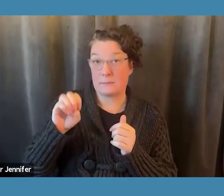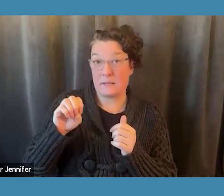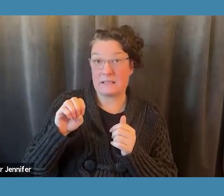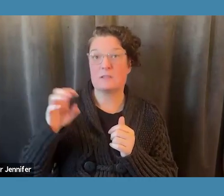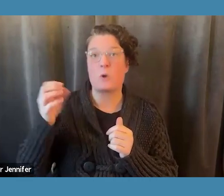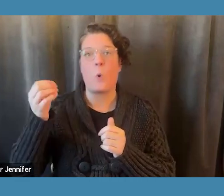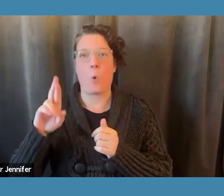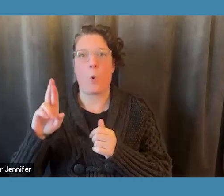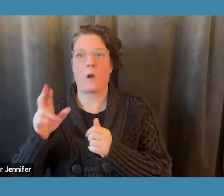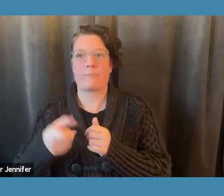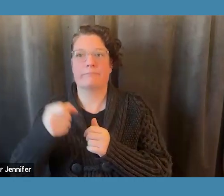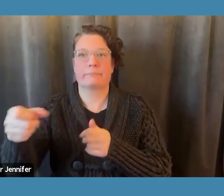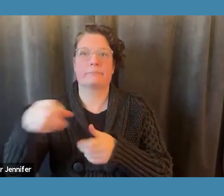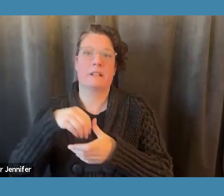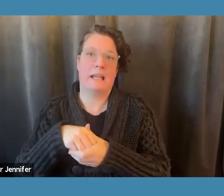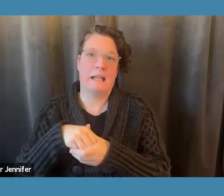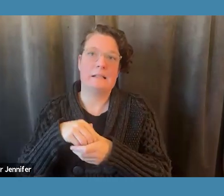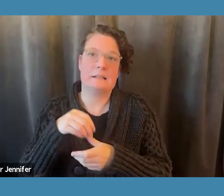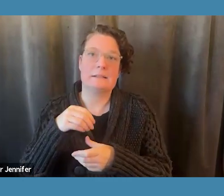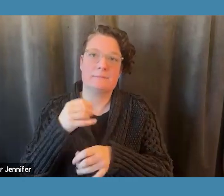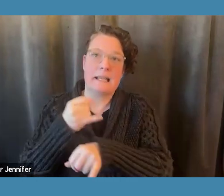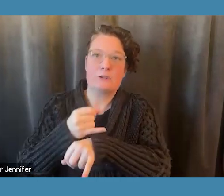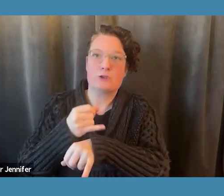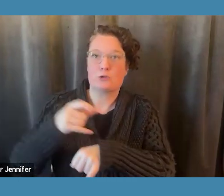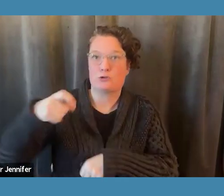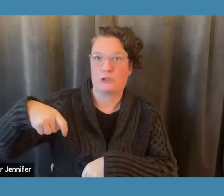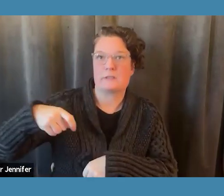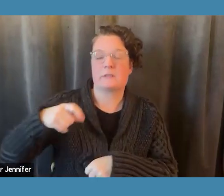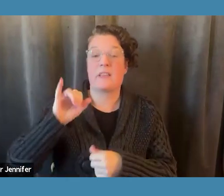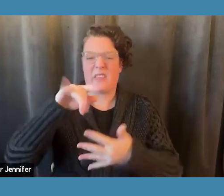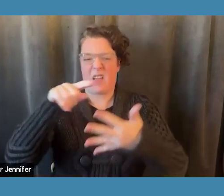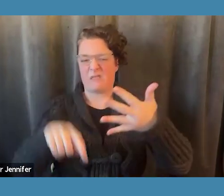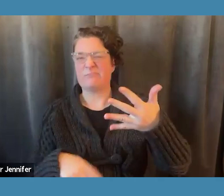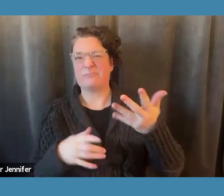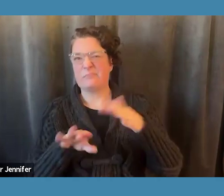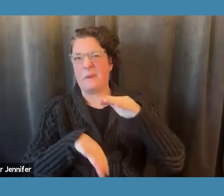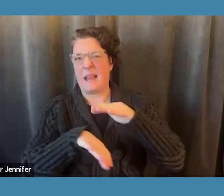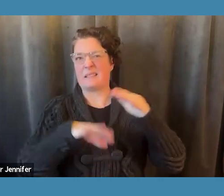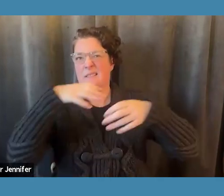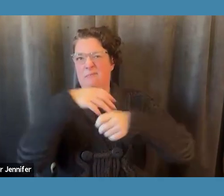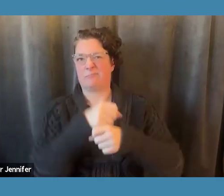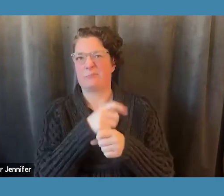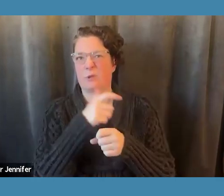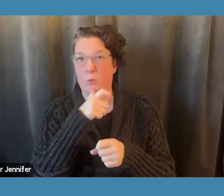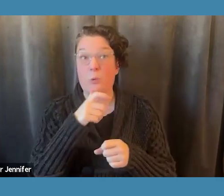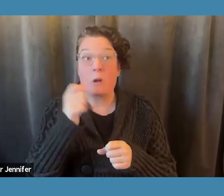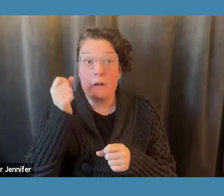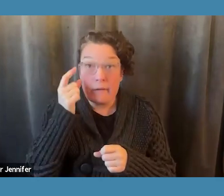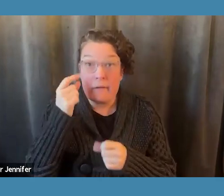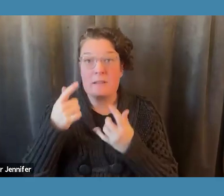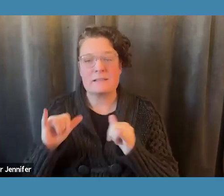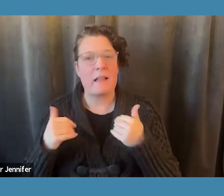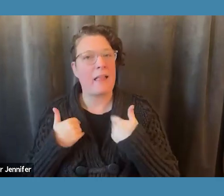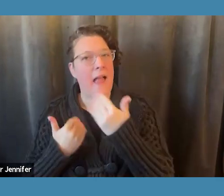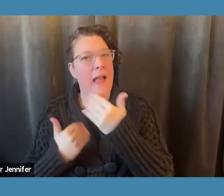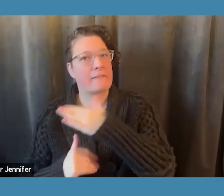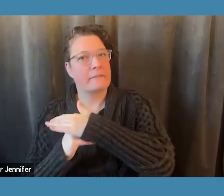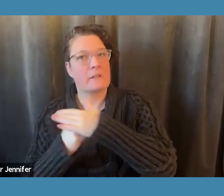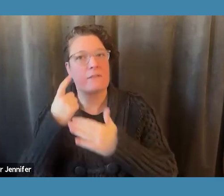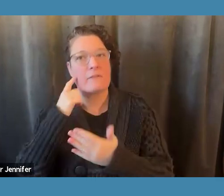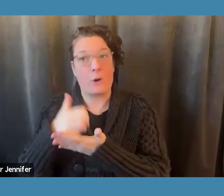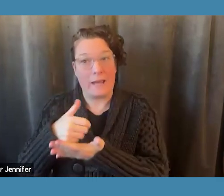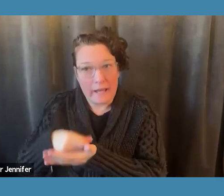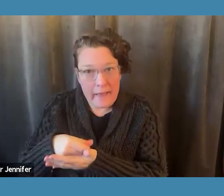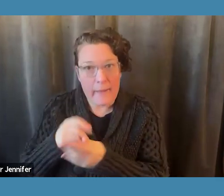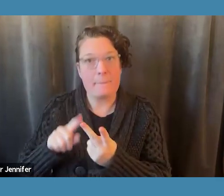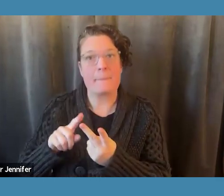Those are your basic buckets of people who might be Medicaid eligible. You still have to meet income and asset limits for any of those